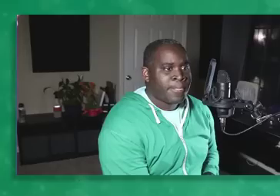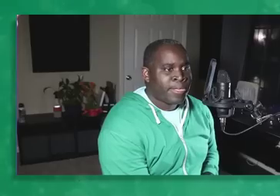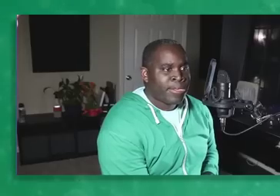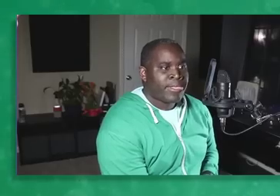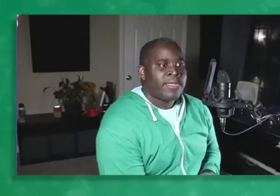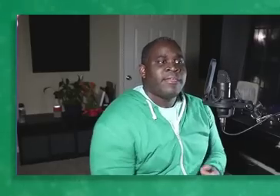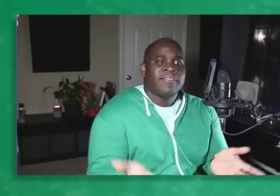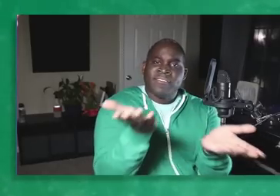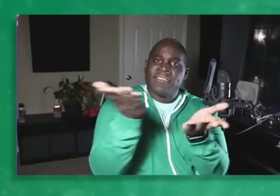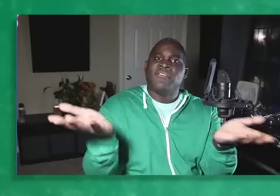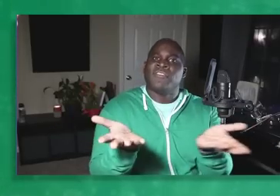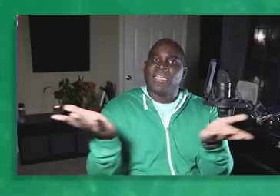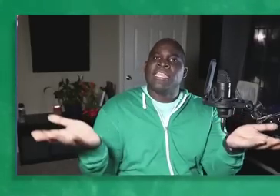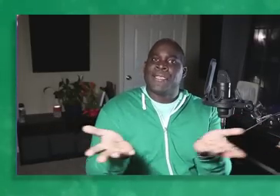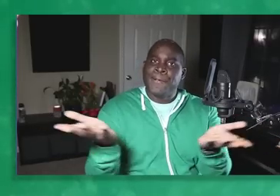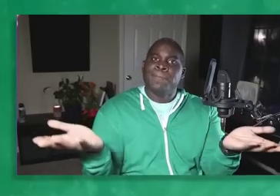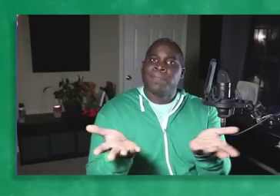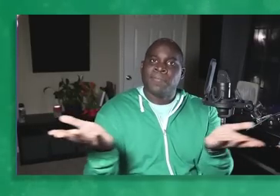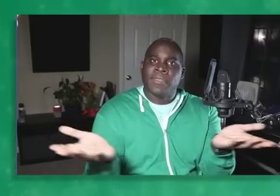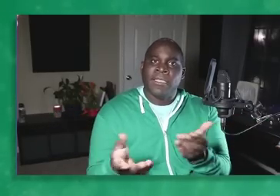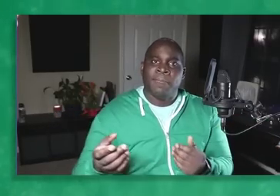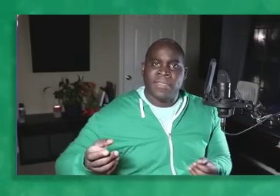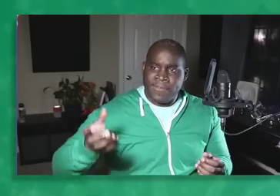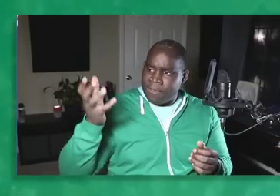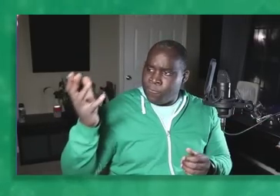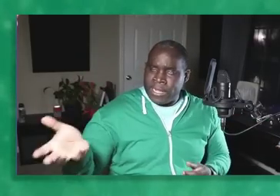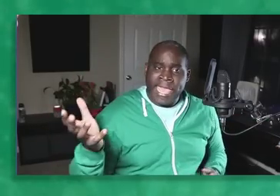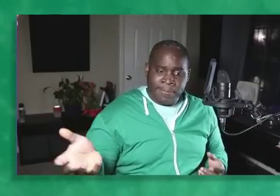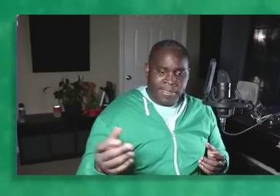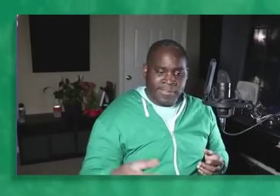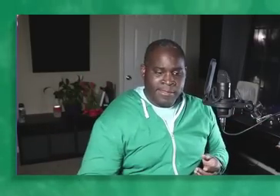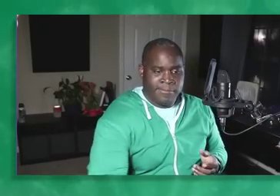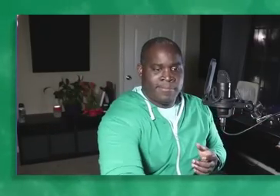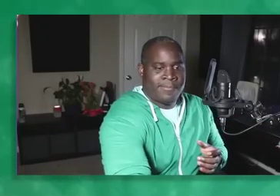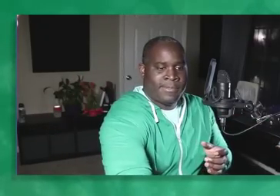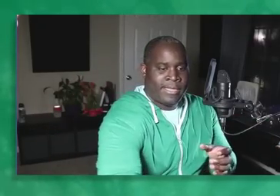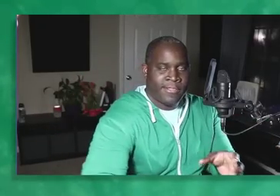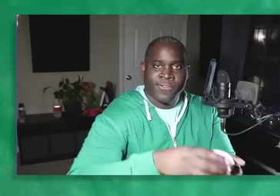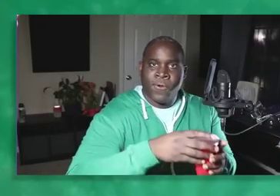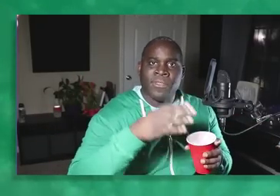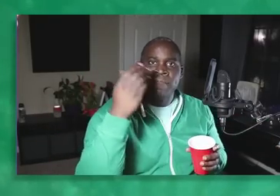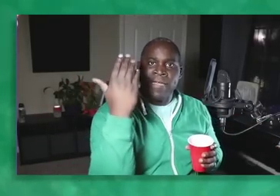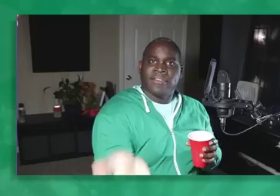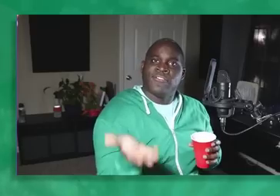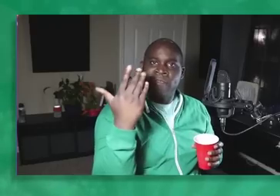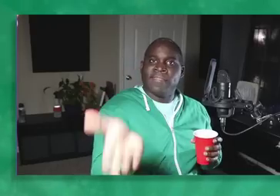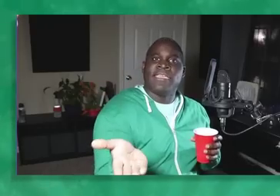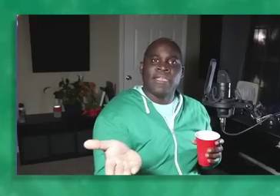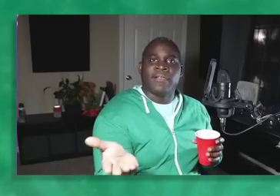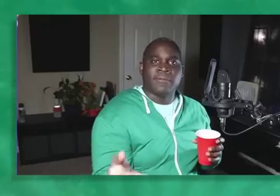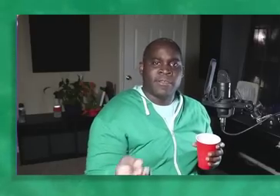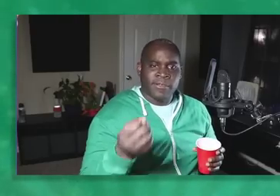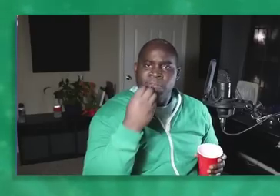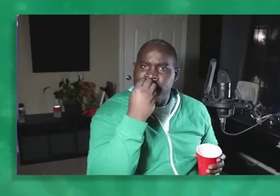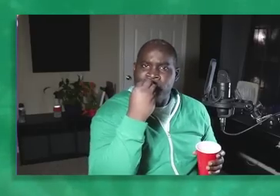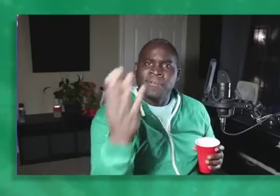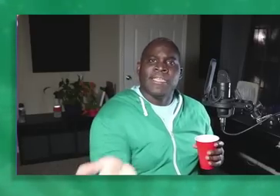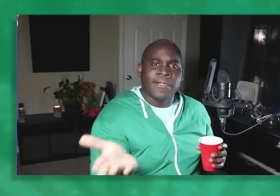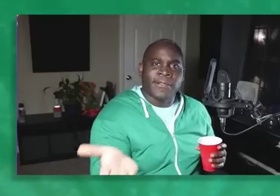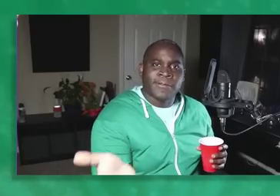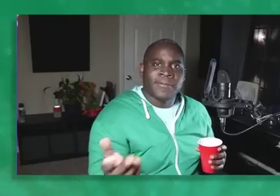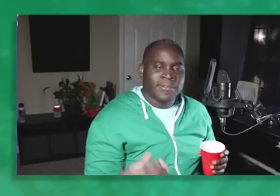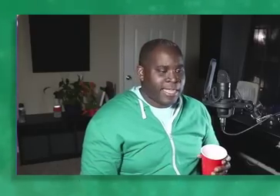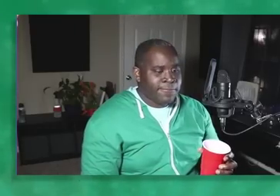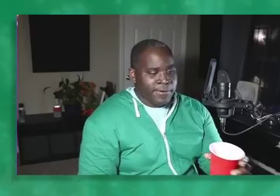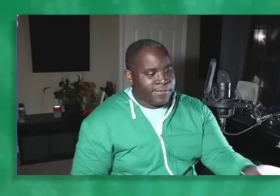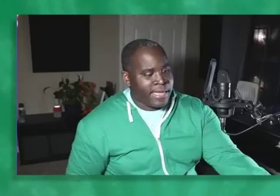Remember, this is how you sign here. But if you have one hand busy, it's totally fine to say here. The food